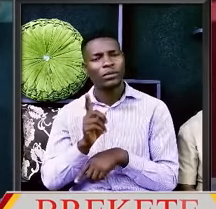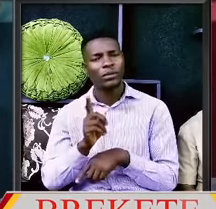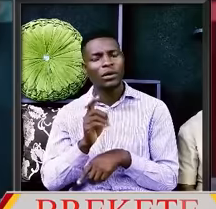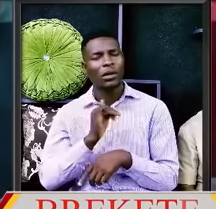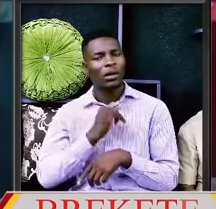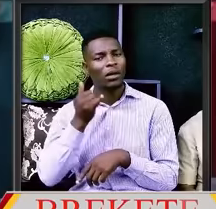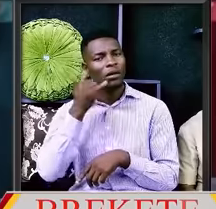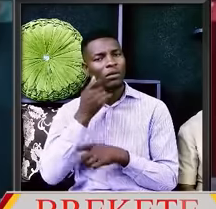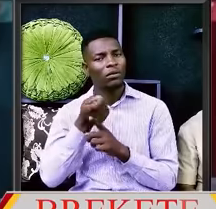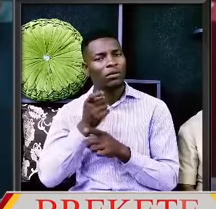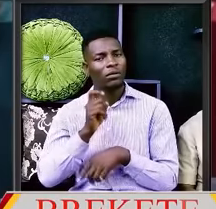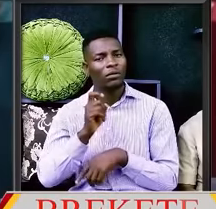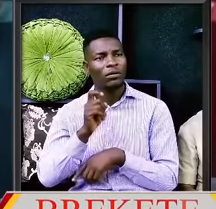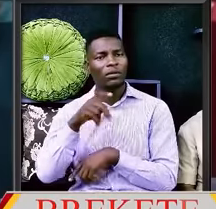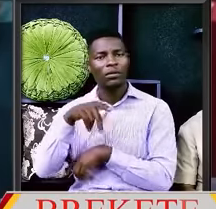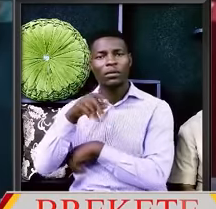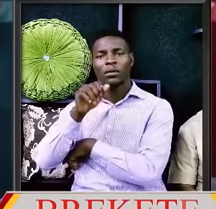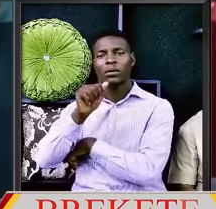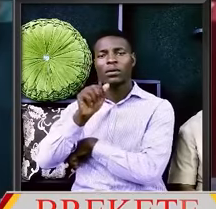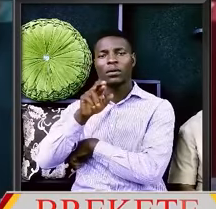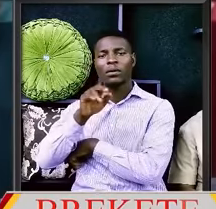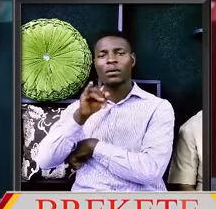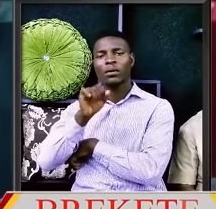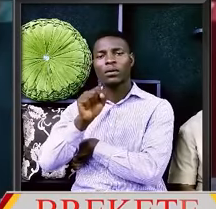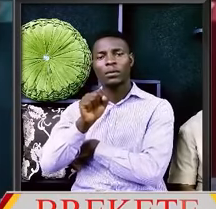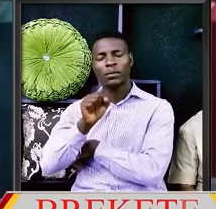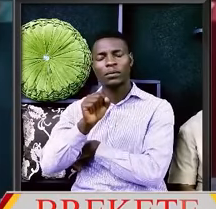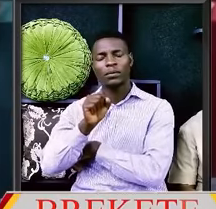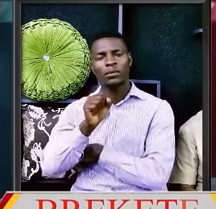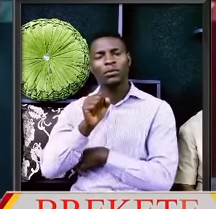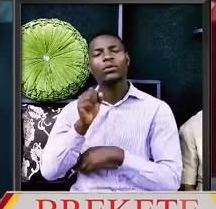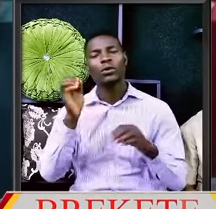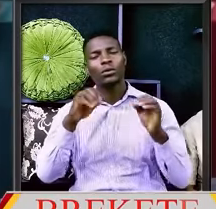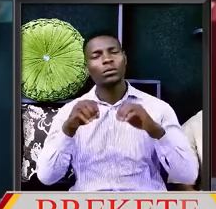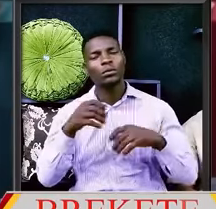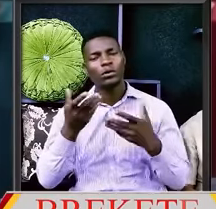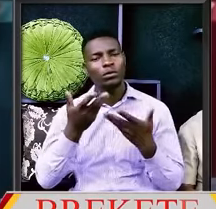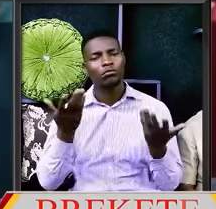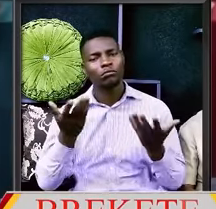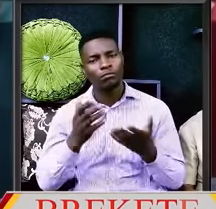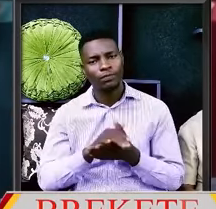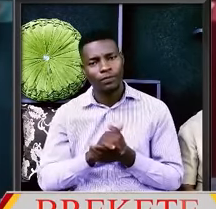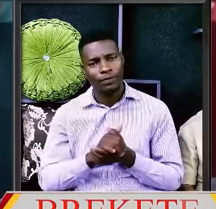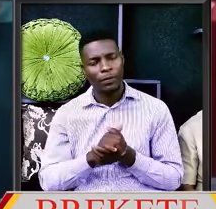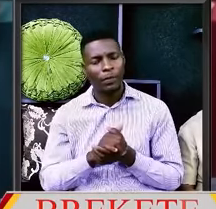I am Devano from Paris. Paris, okay. What can be your contributed?